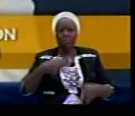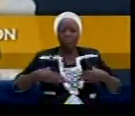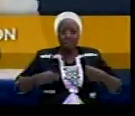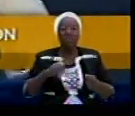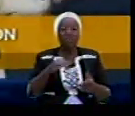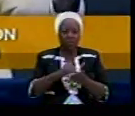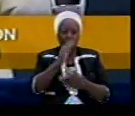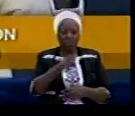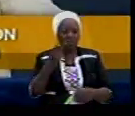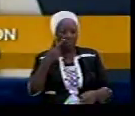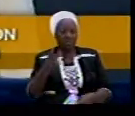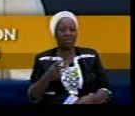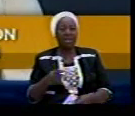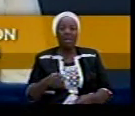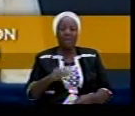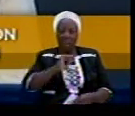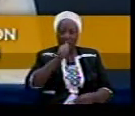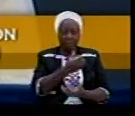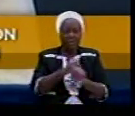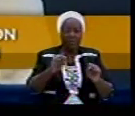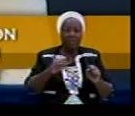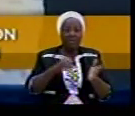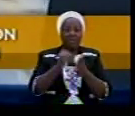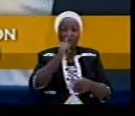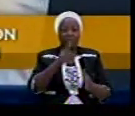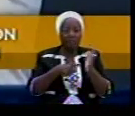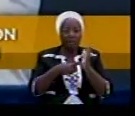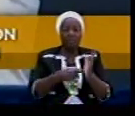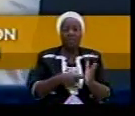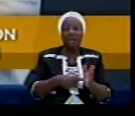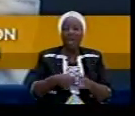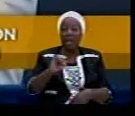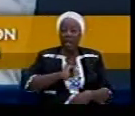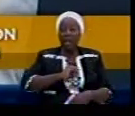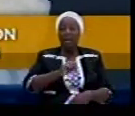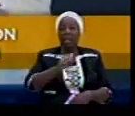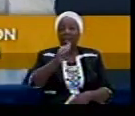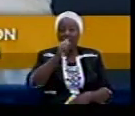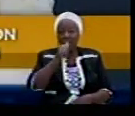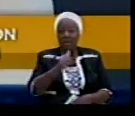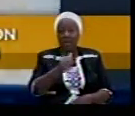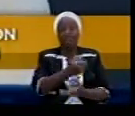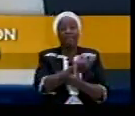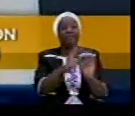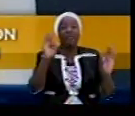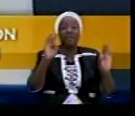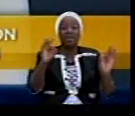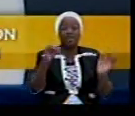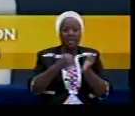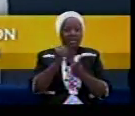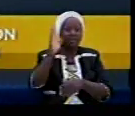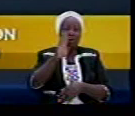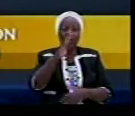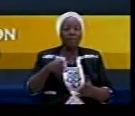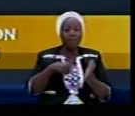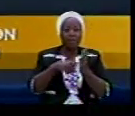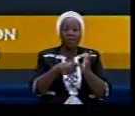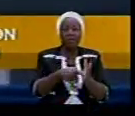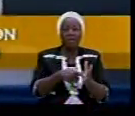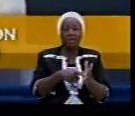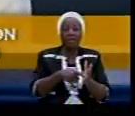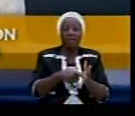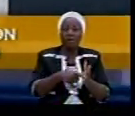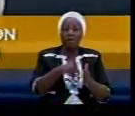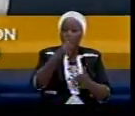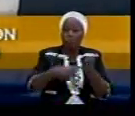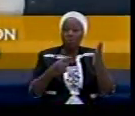manifested. I am saved, it will be manifested. I am free, it will be manifested. What you